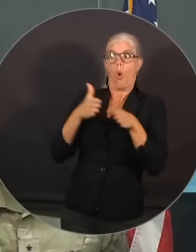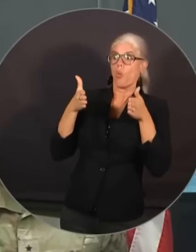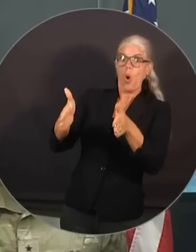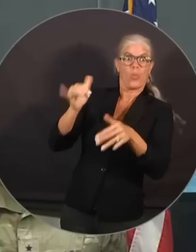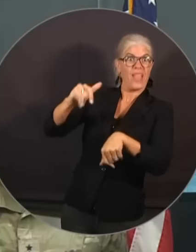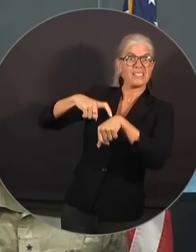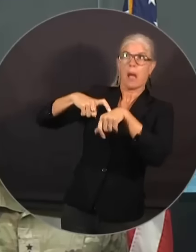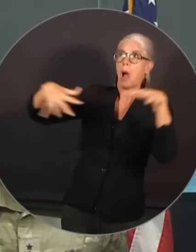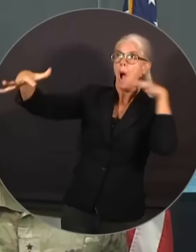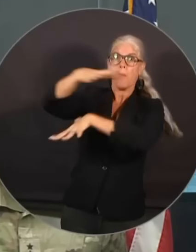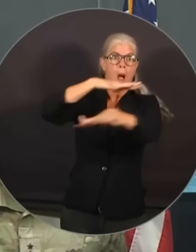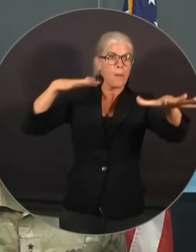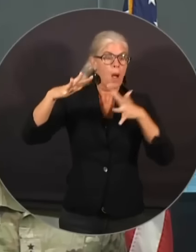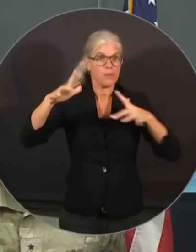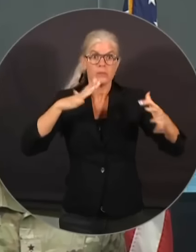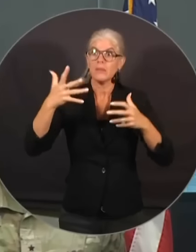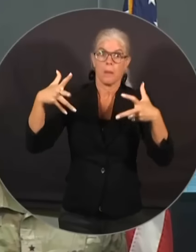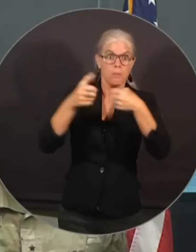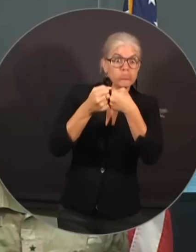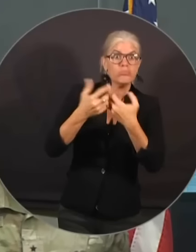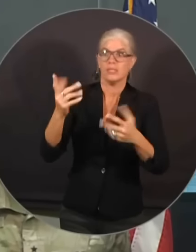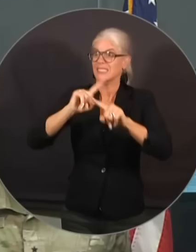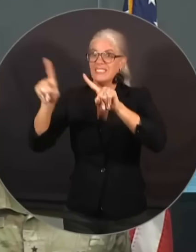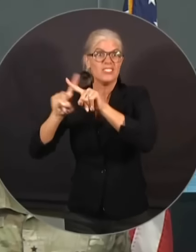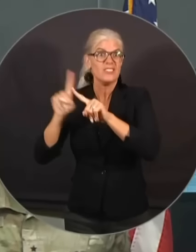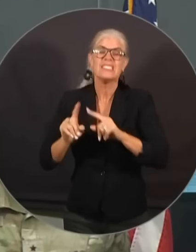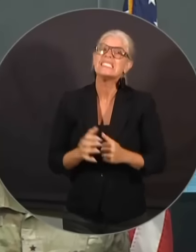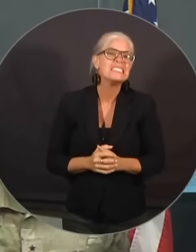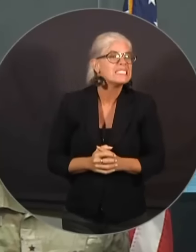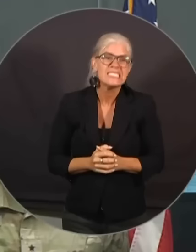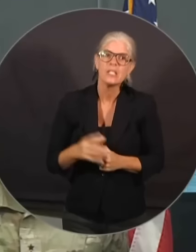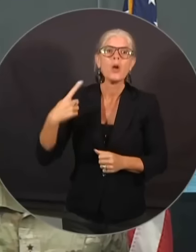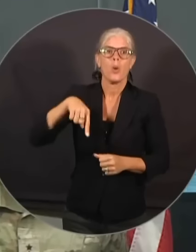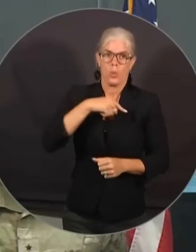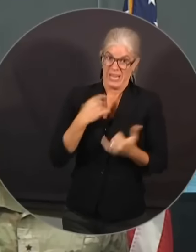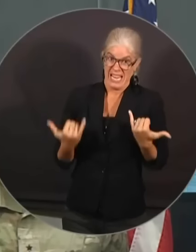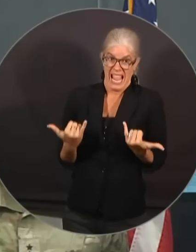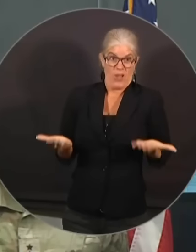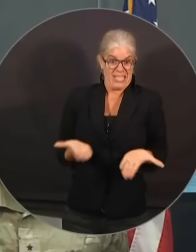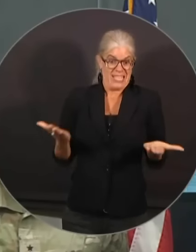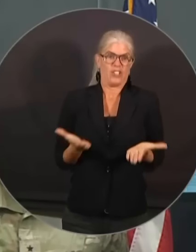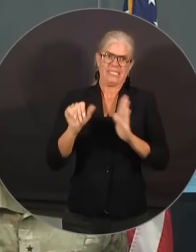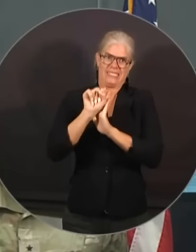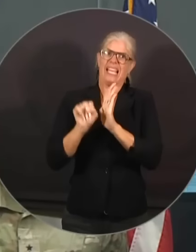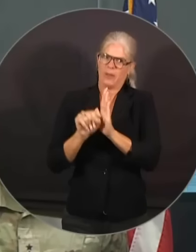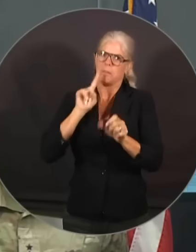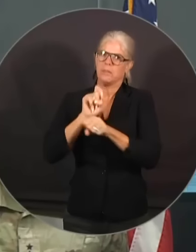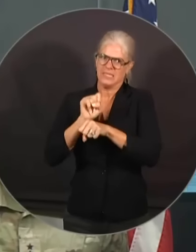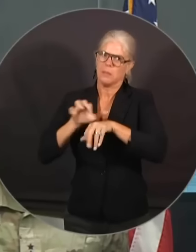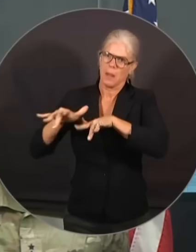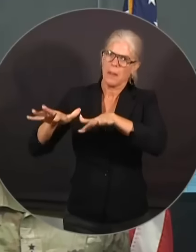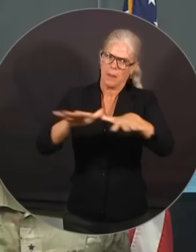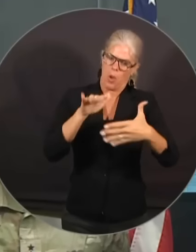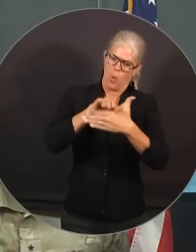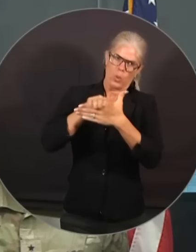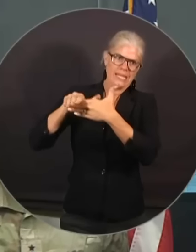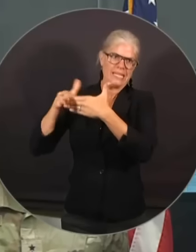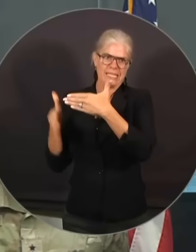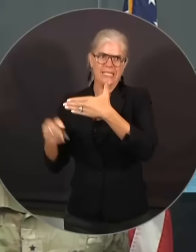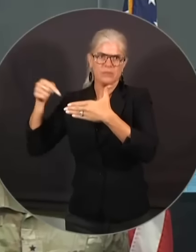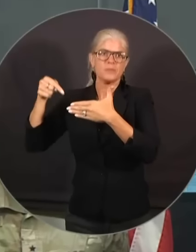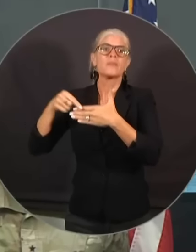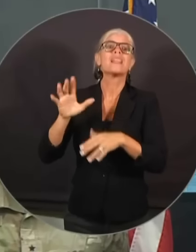with having accidents. We've been working here at the state, really starting the weekend. Clearly, we did a state of emergency